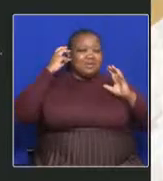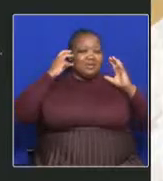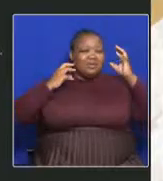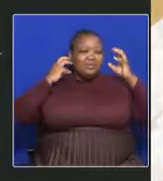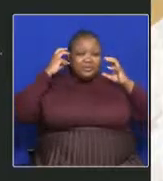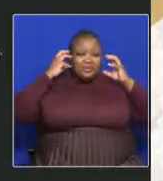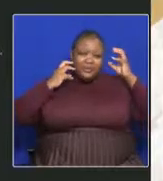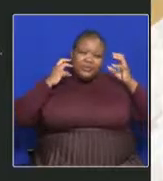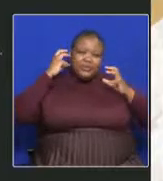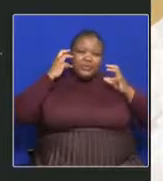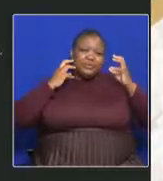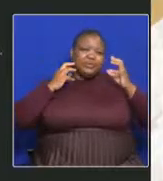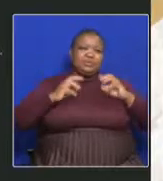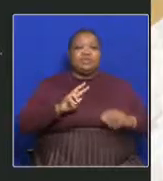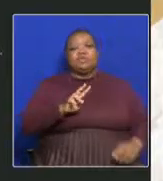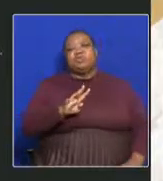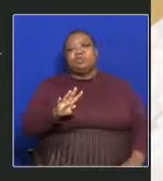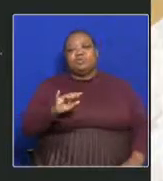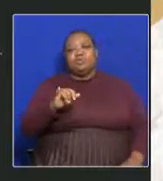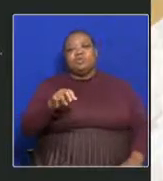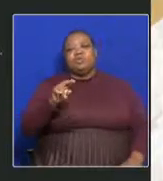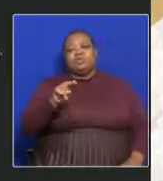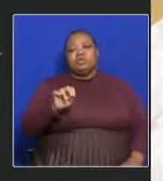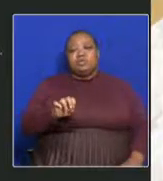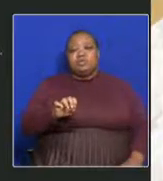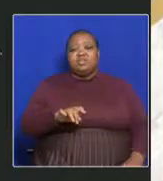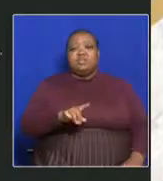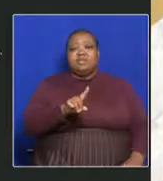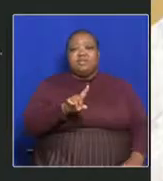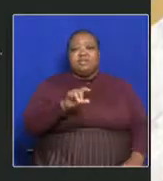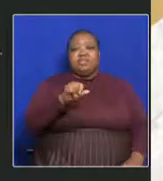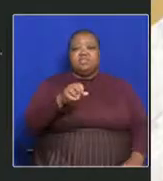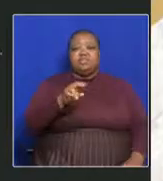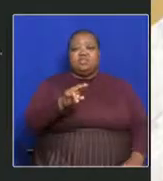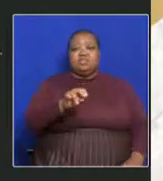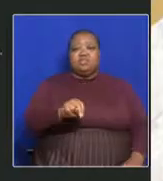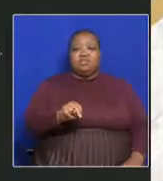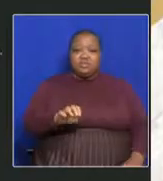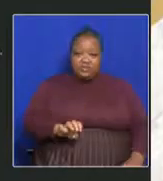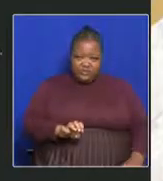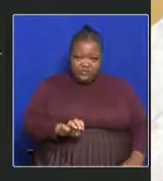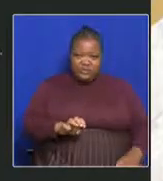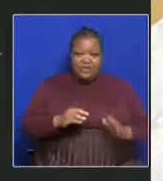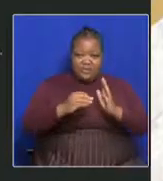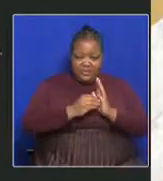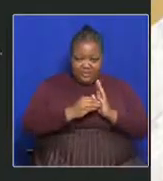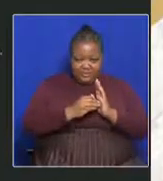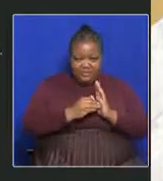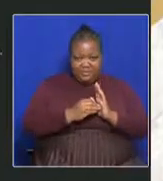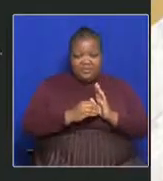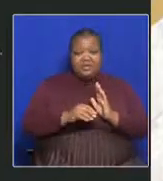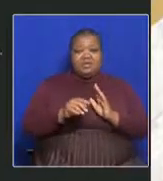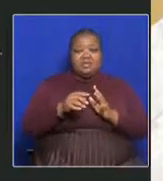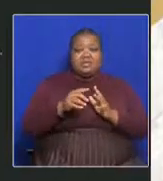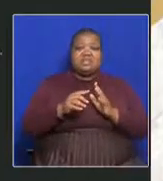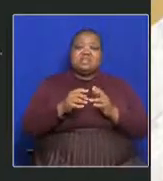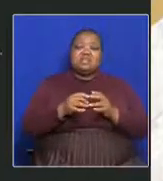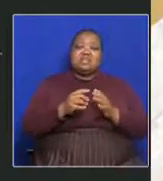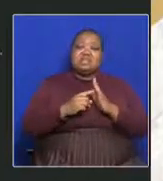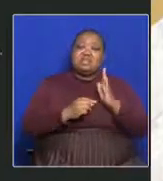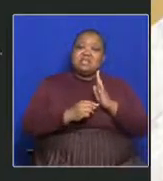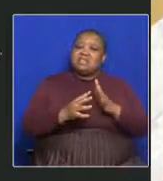of June, they're supposed to read 1st of July. And later on, he's supposed to, they got the dates mixed up here. Because if you read it in